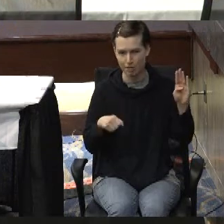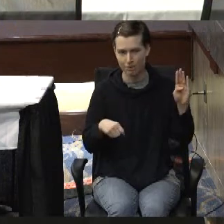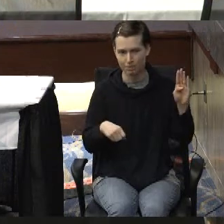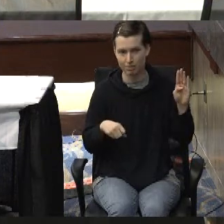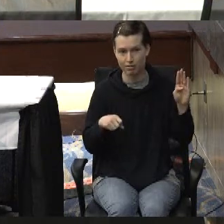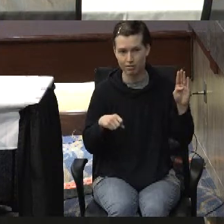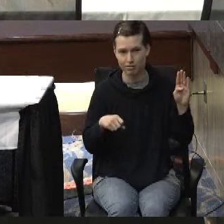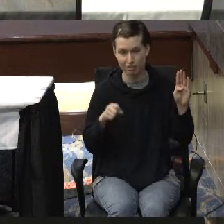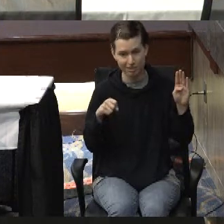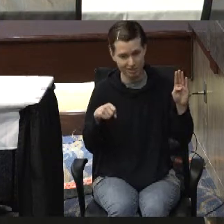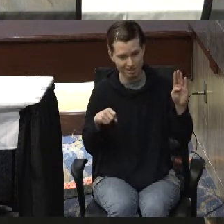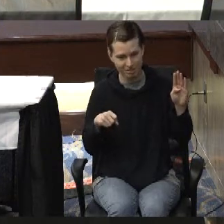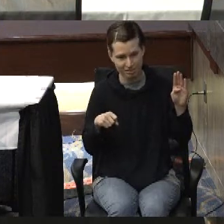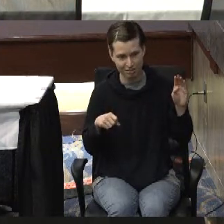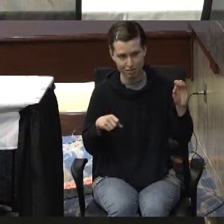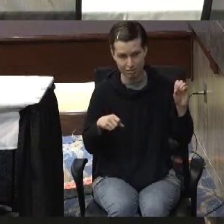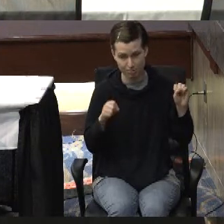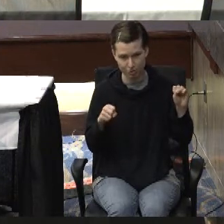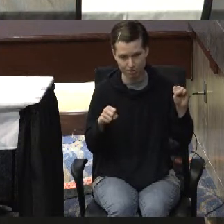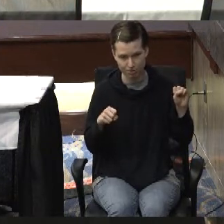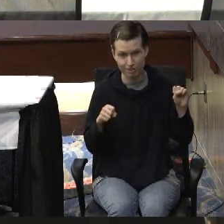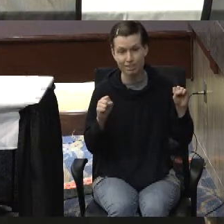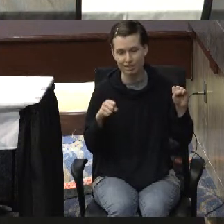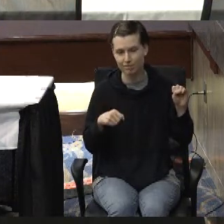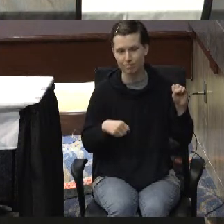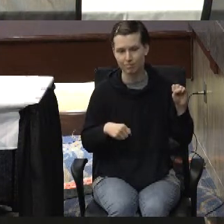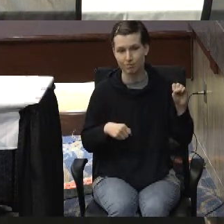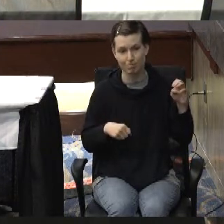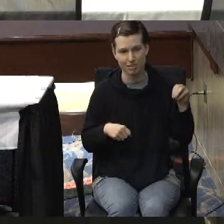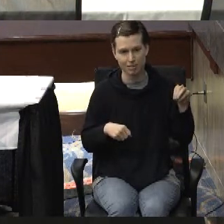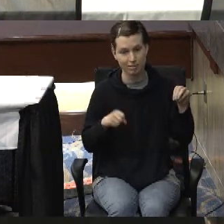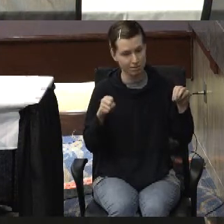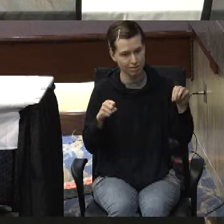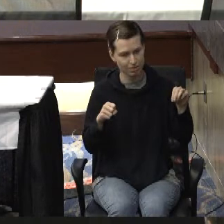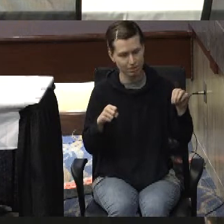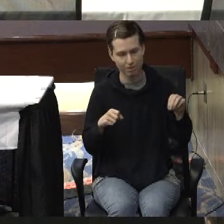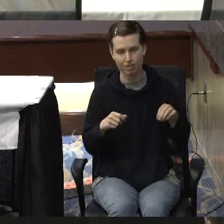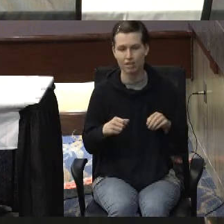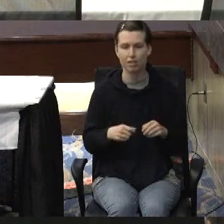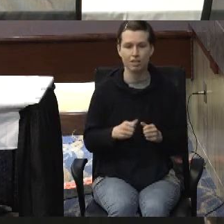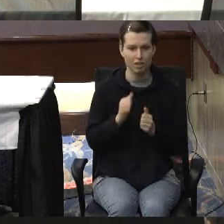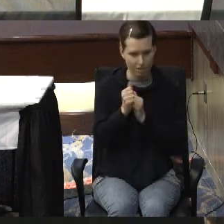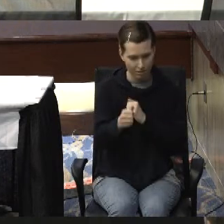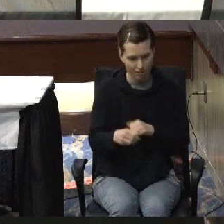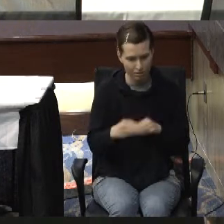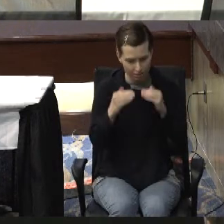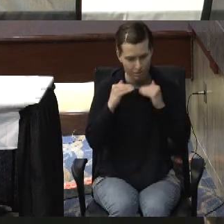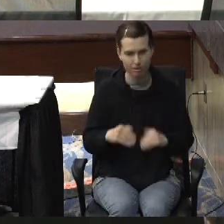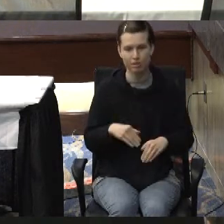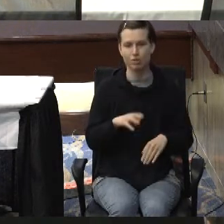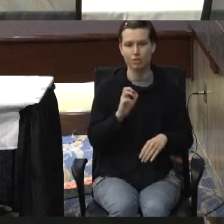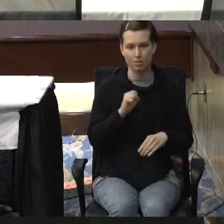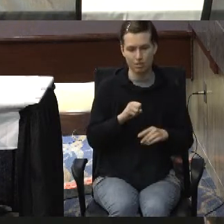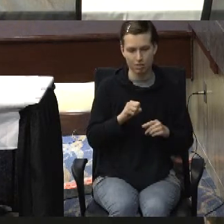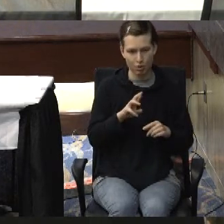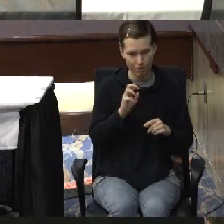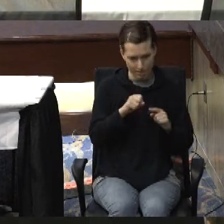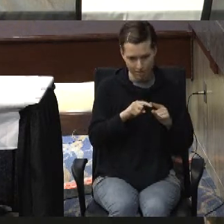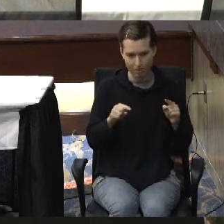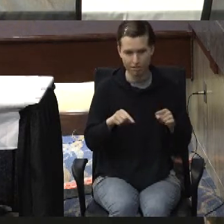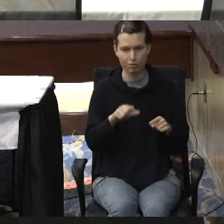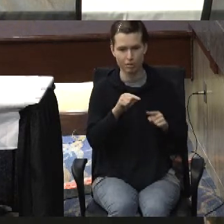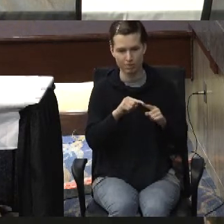Fairfield. Yes. Sabido. Yes. Meek. Yes, that motion carries, and we'll move to resolution